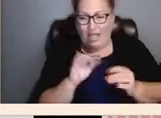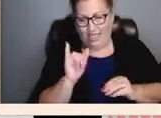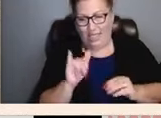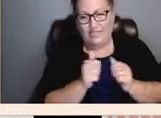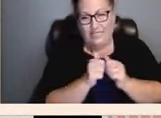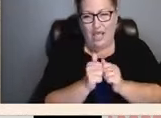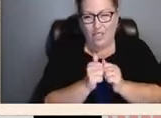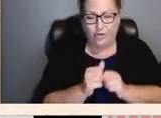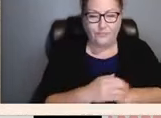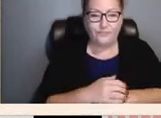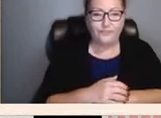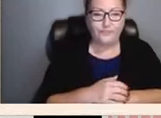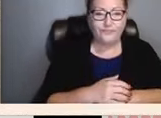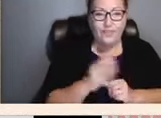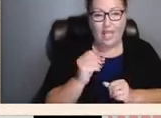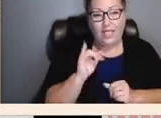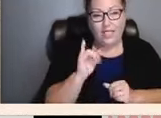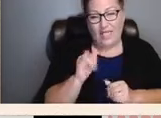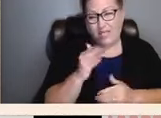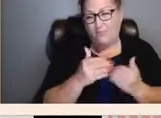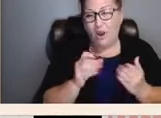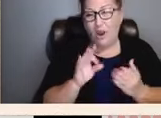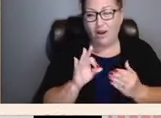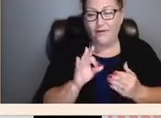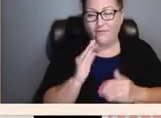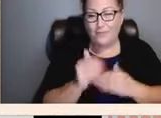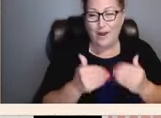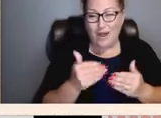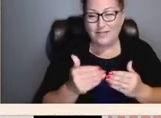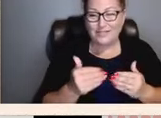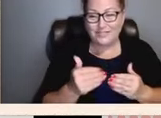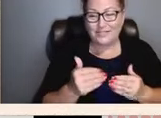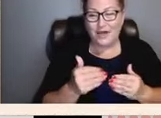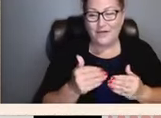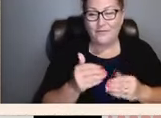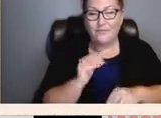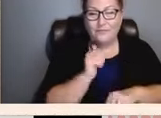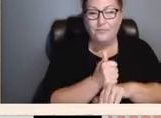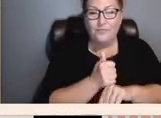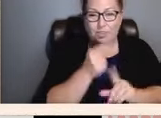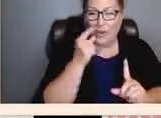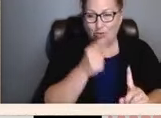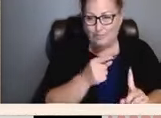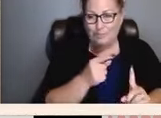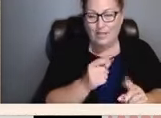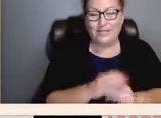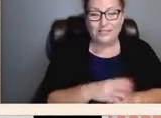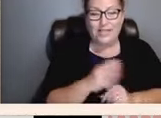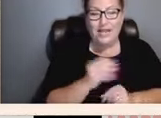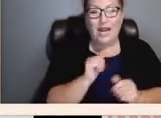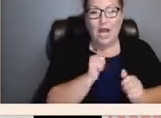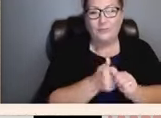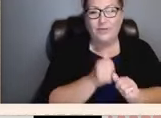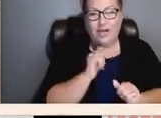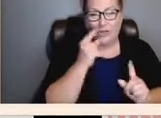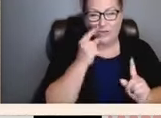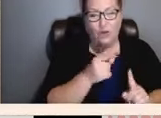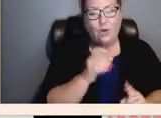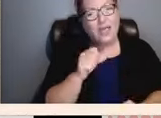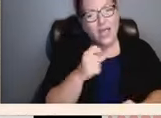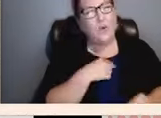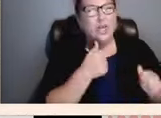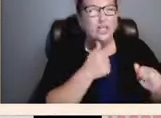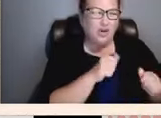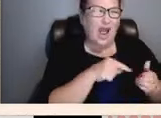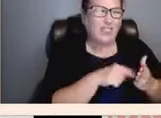And that's part of the process of putting these goals in place and then updating these goals. Yeah, we tried this year. It